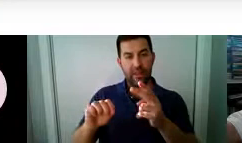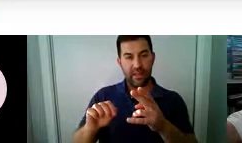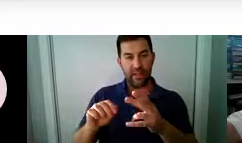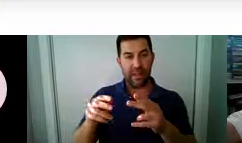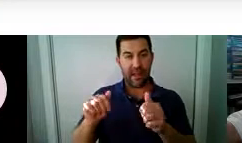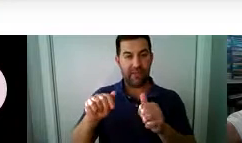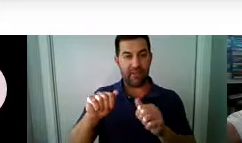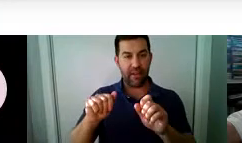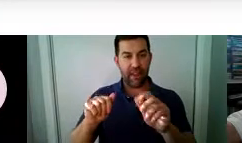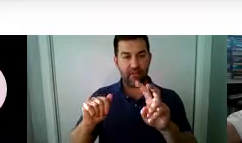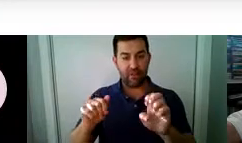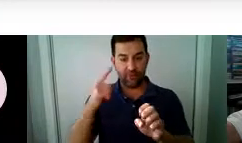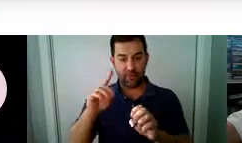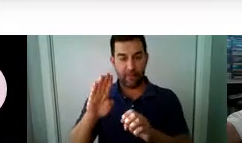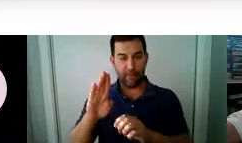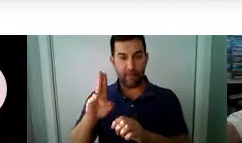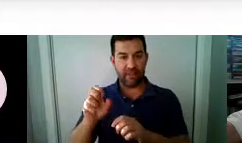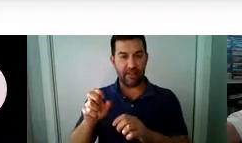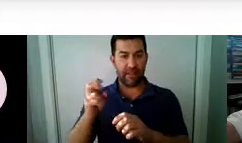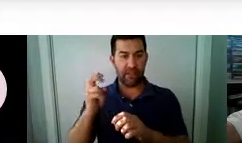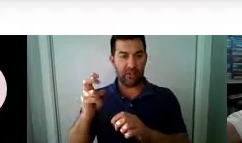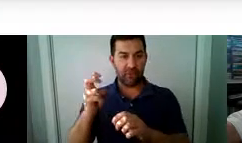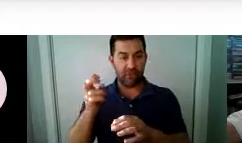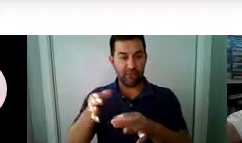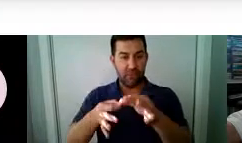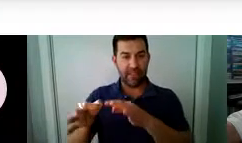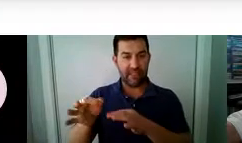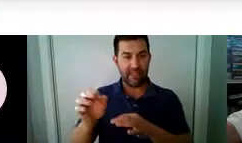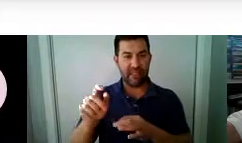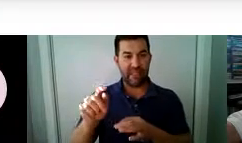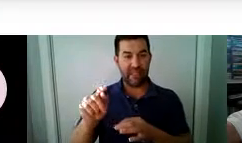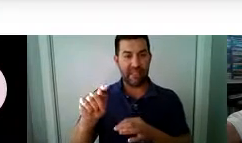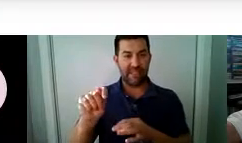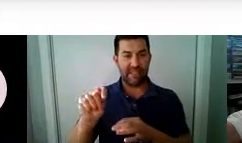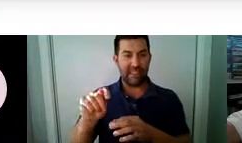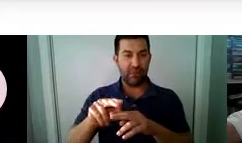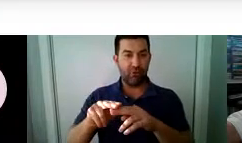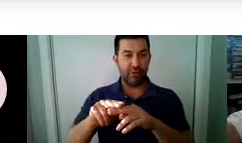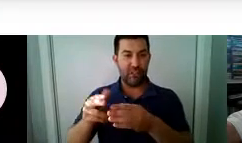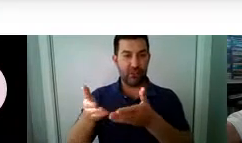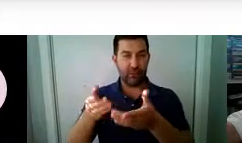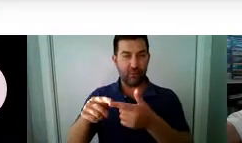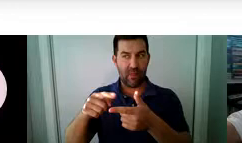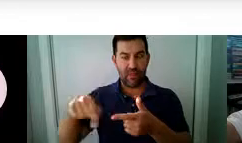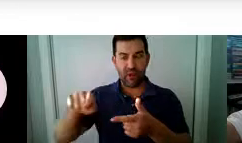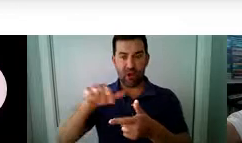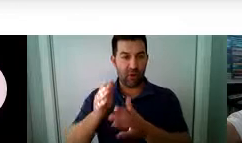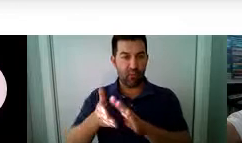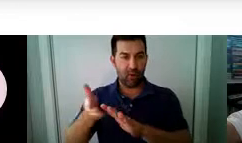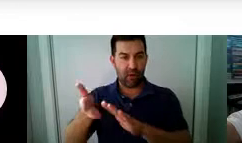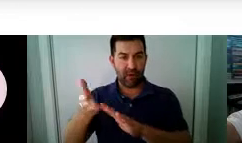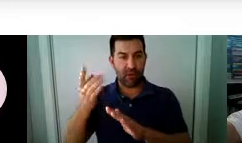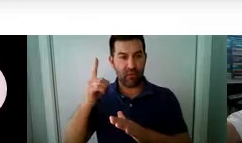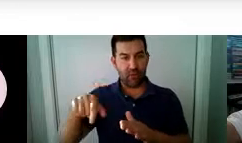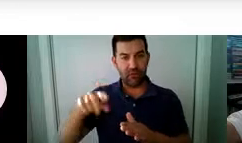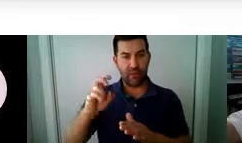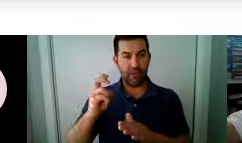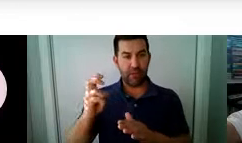for bus shuttles that replace T service when the trains are not running. So this would just be for those